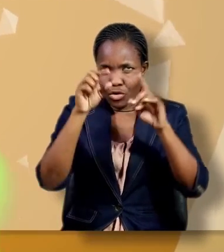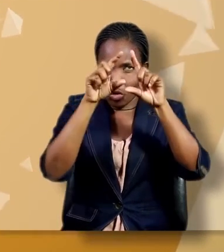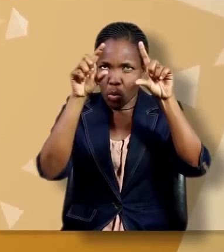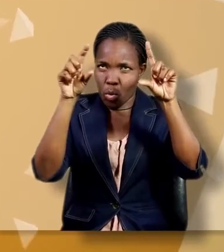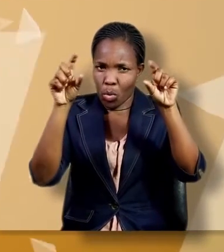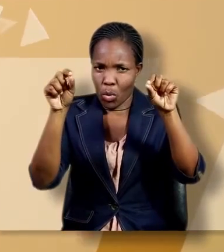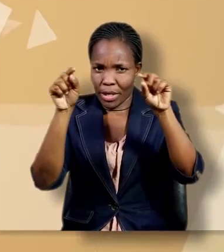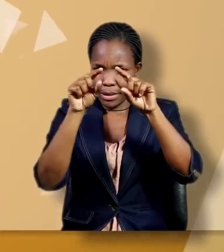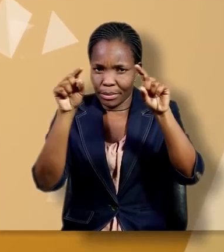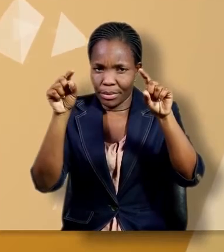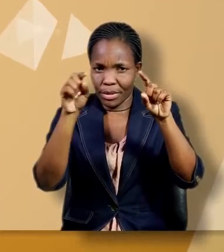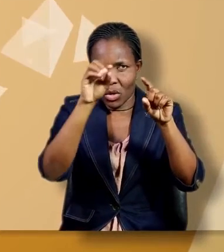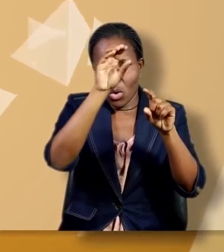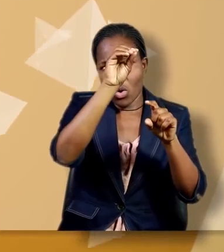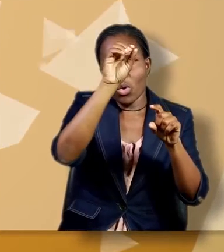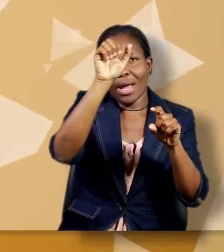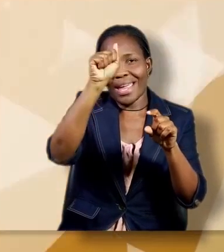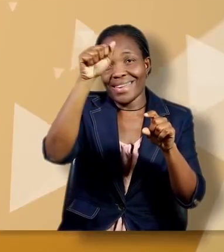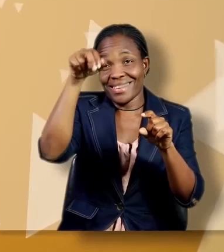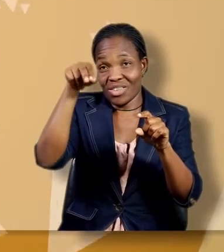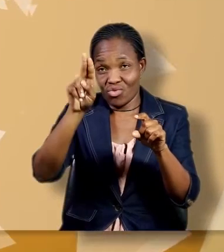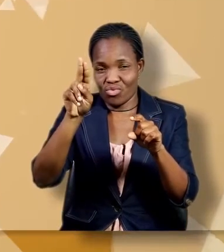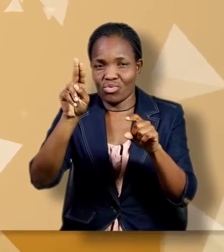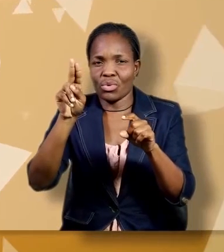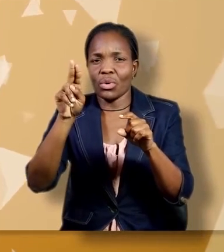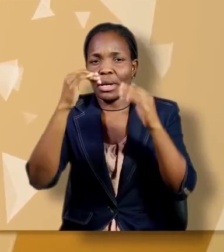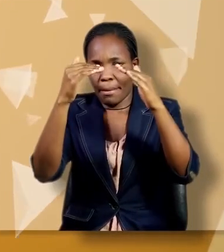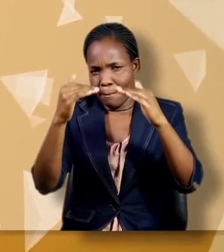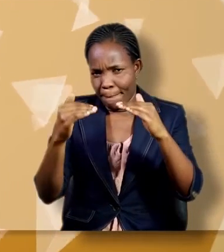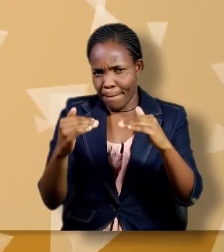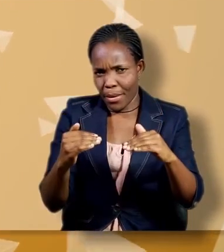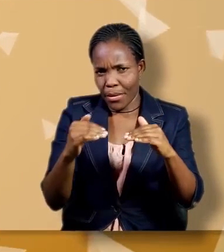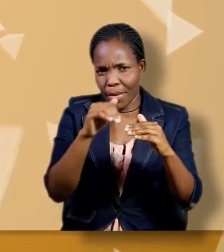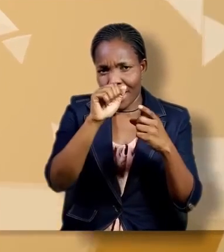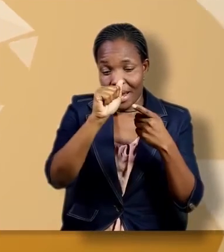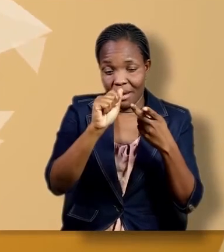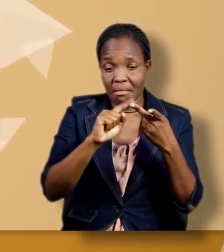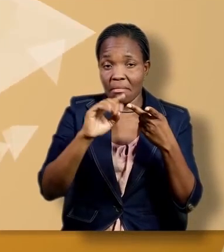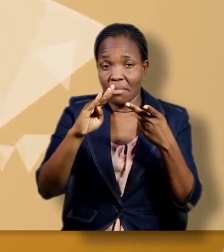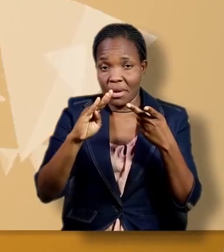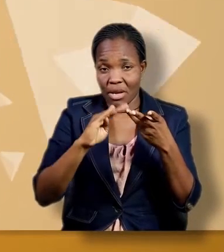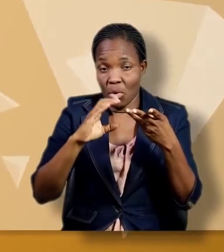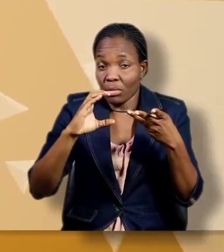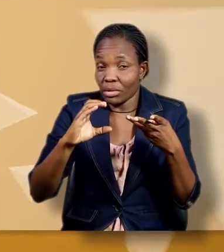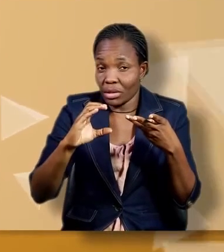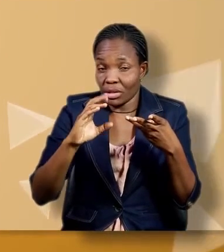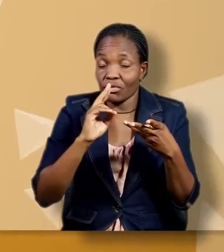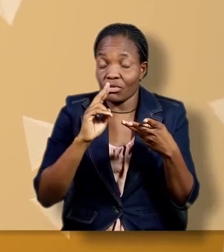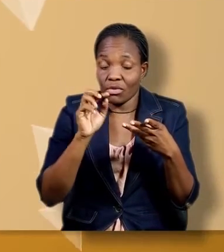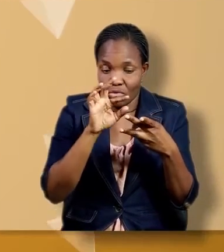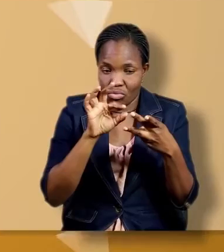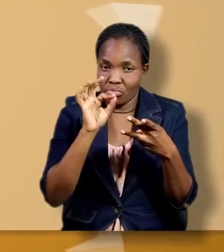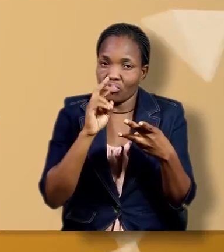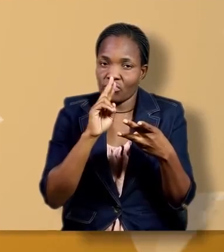at 5003 and mention the keyword for this lesson, which is OAU. Then leave a space and type